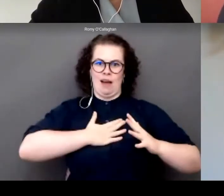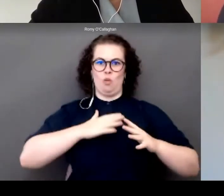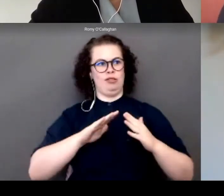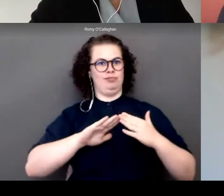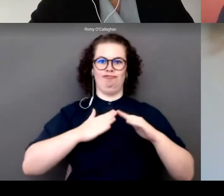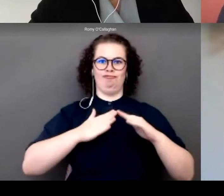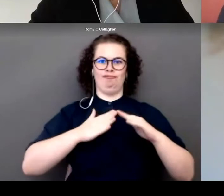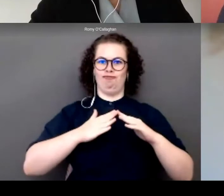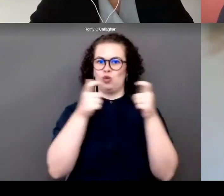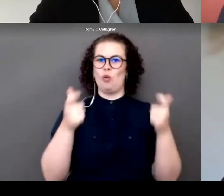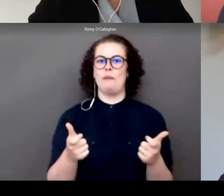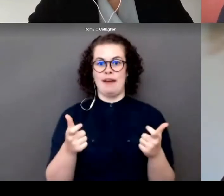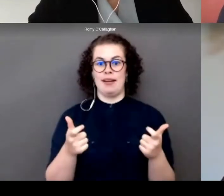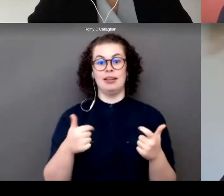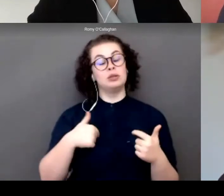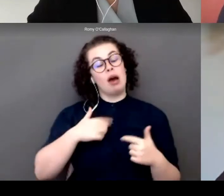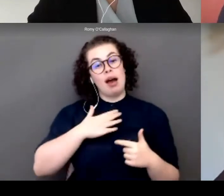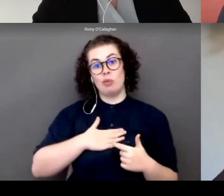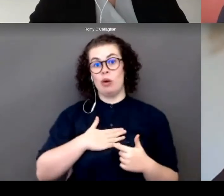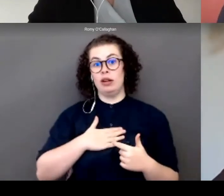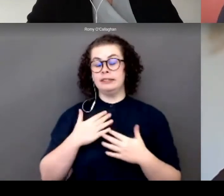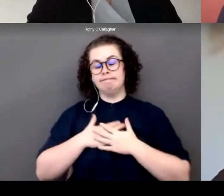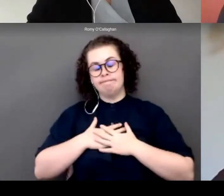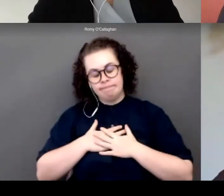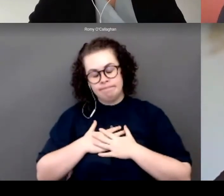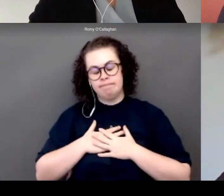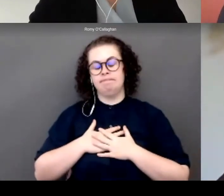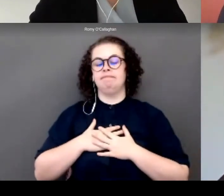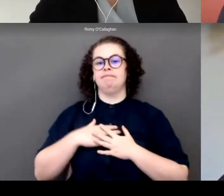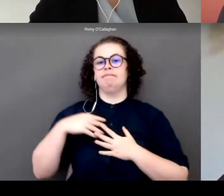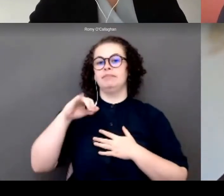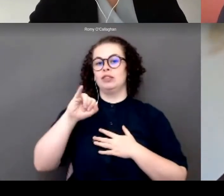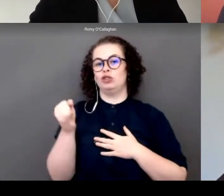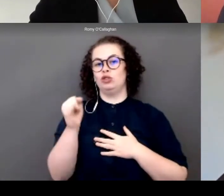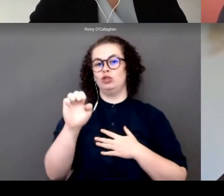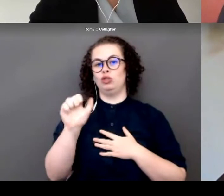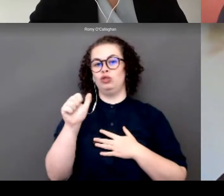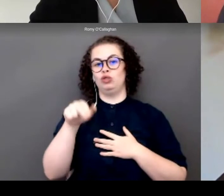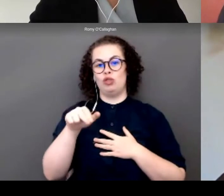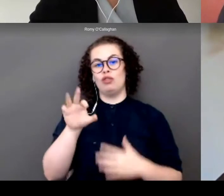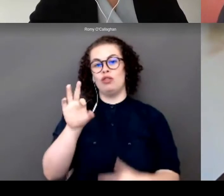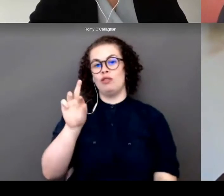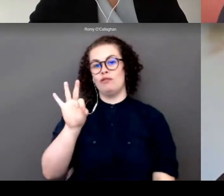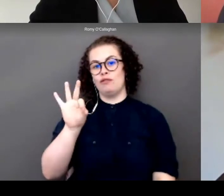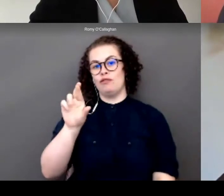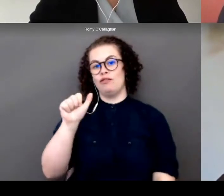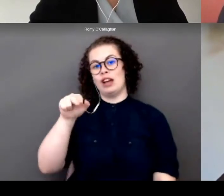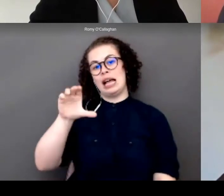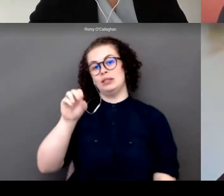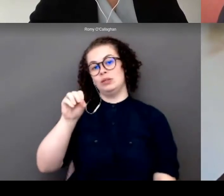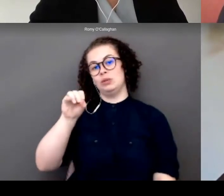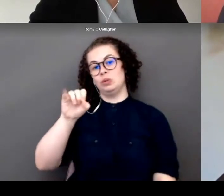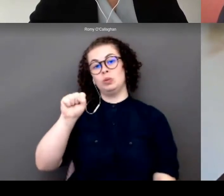pay tribute to the recently passed away Mr. Jean-François Zerovic, the director of the Fête des